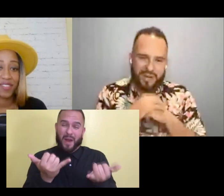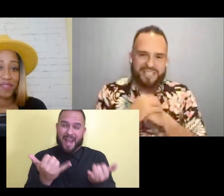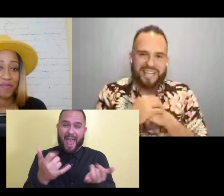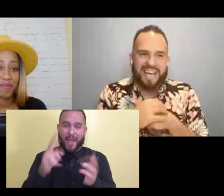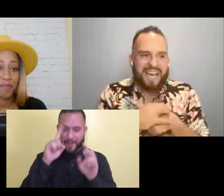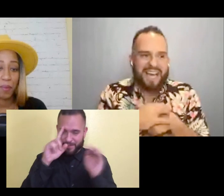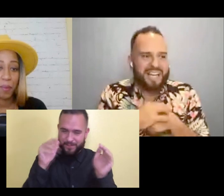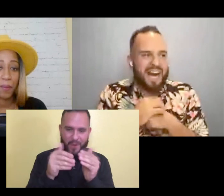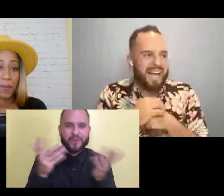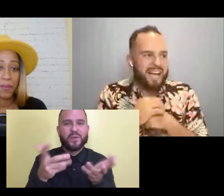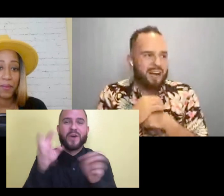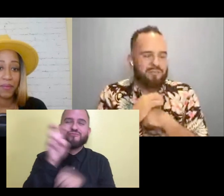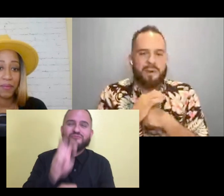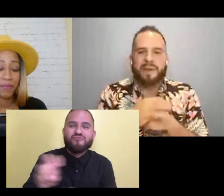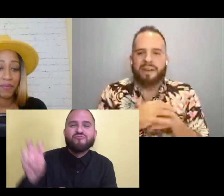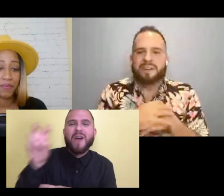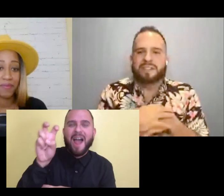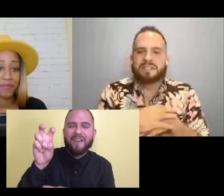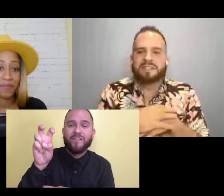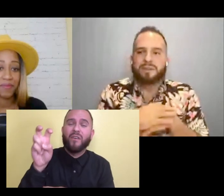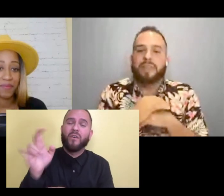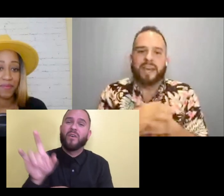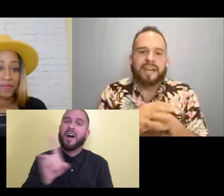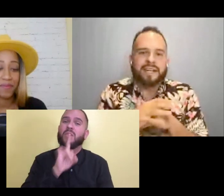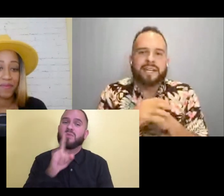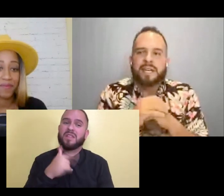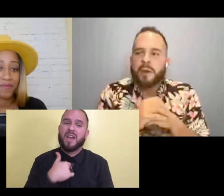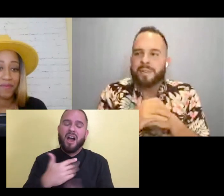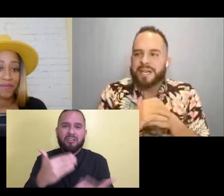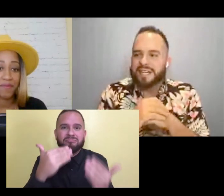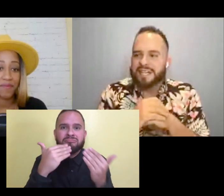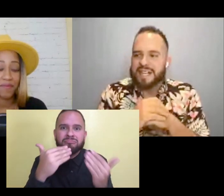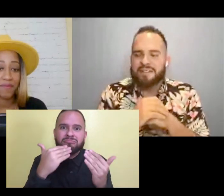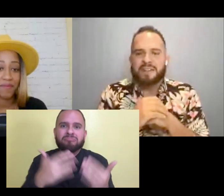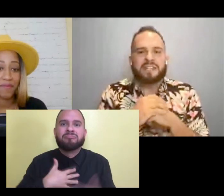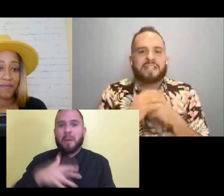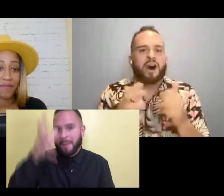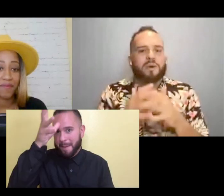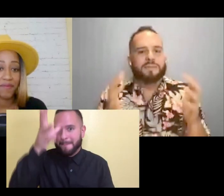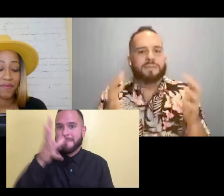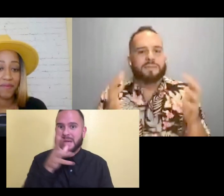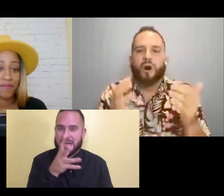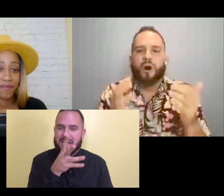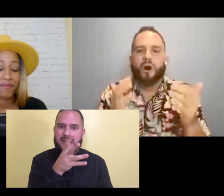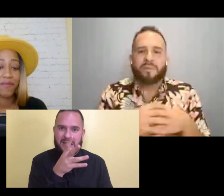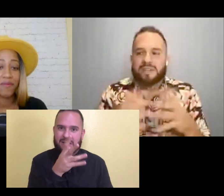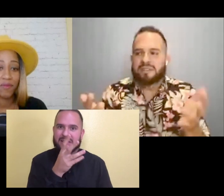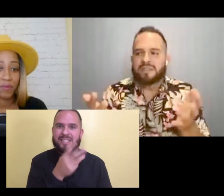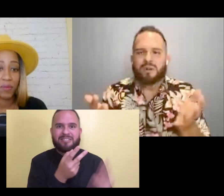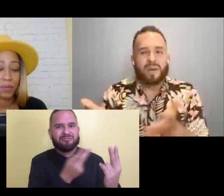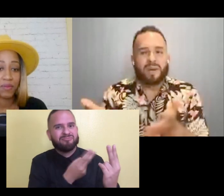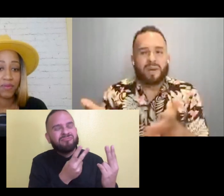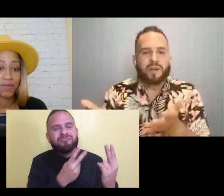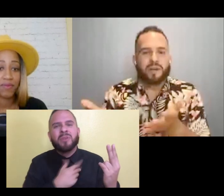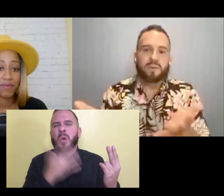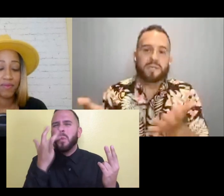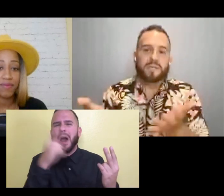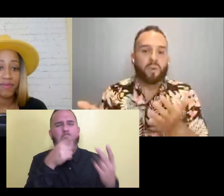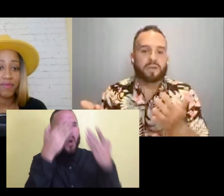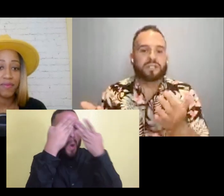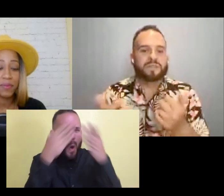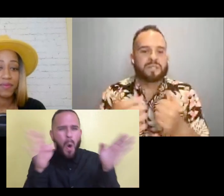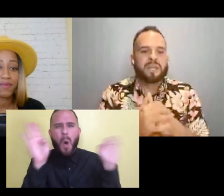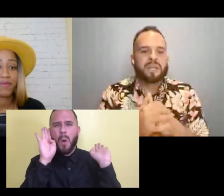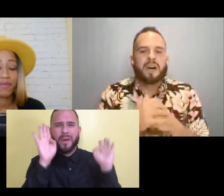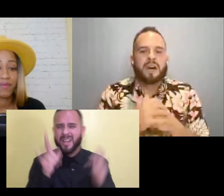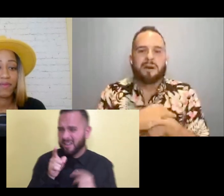all about today. And I have my parents to thank because I feel like they've always been so open with, whatever you want to do, we